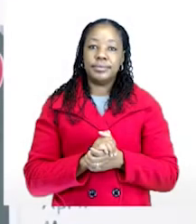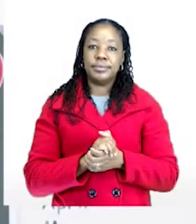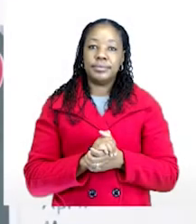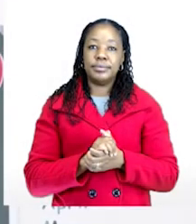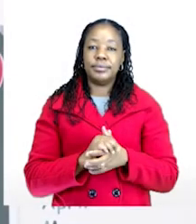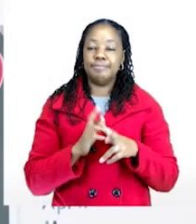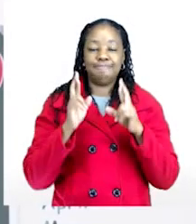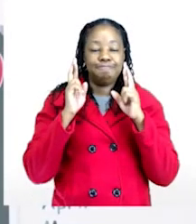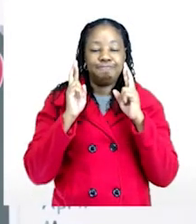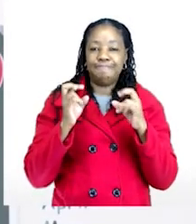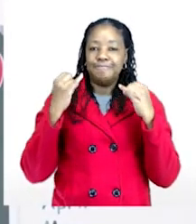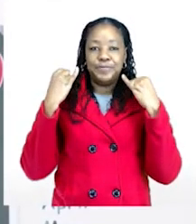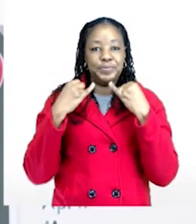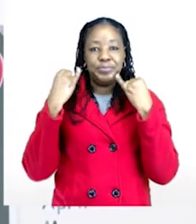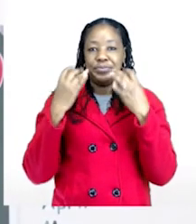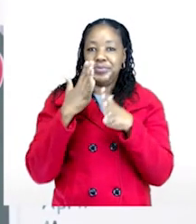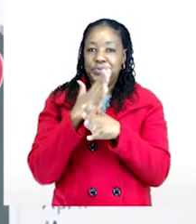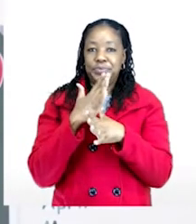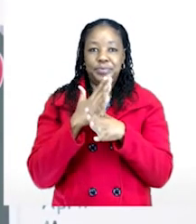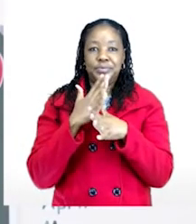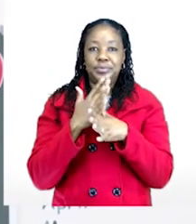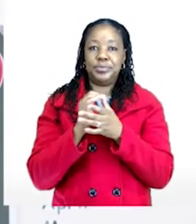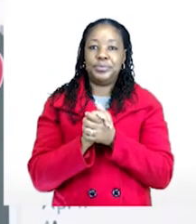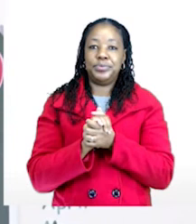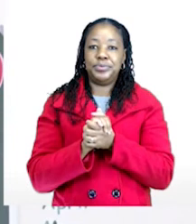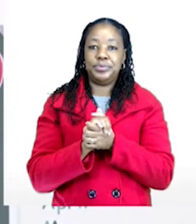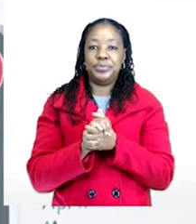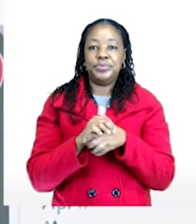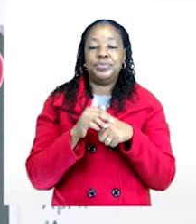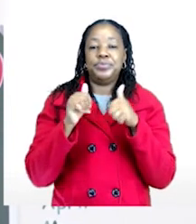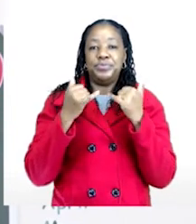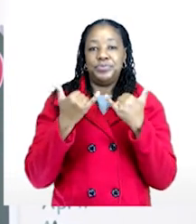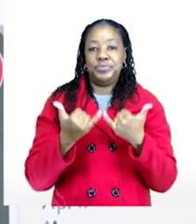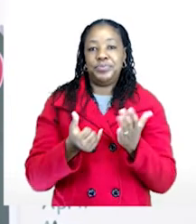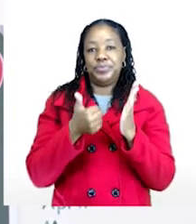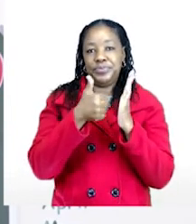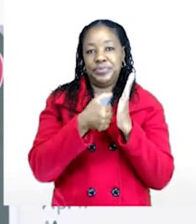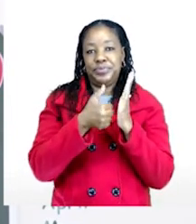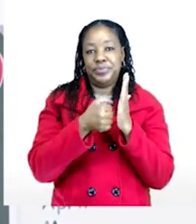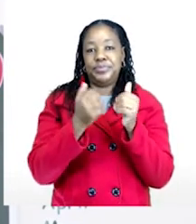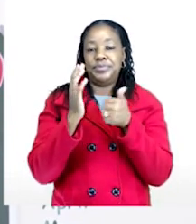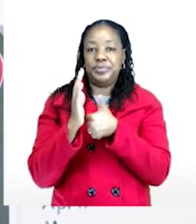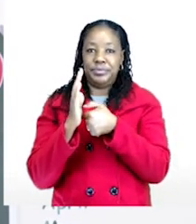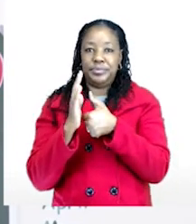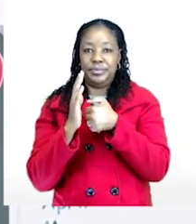I hope you have enjoyed the lesson. Now let's sanitize our hands.